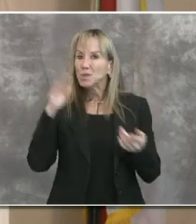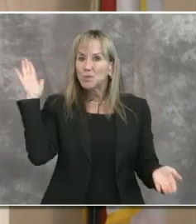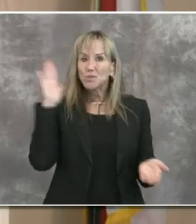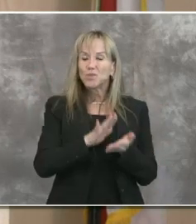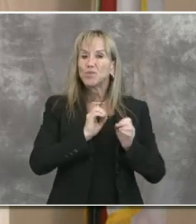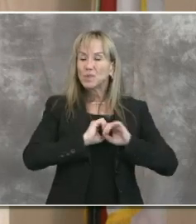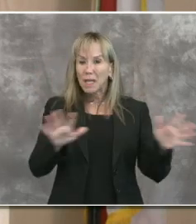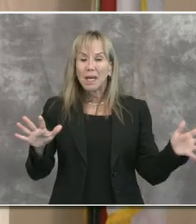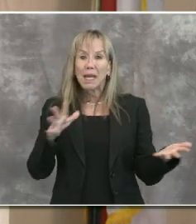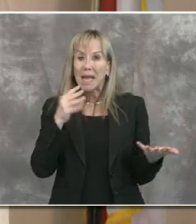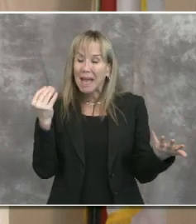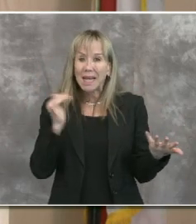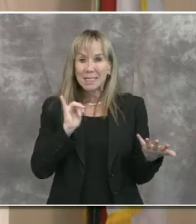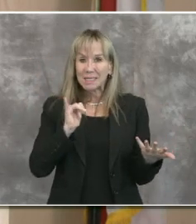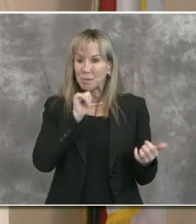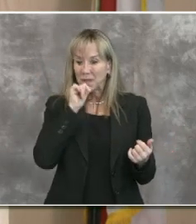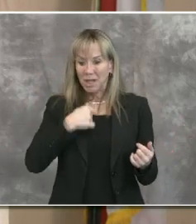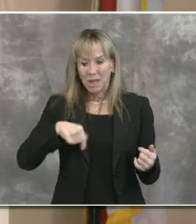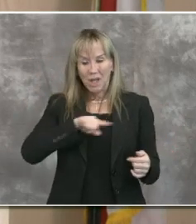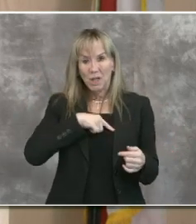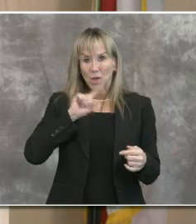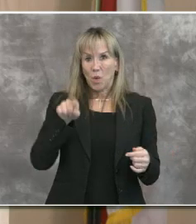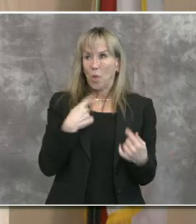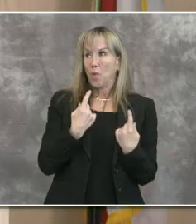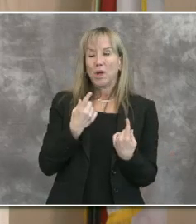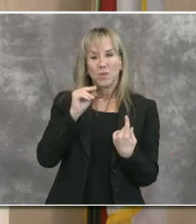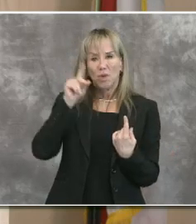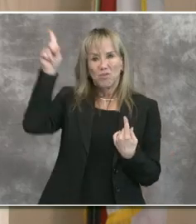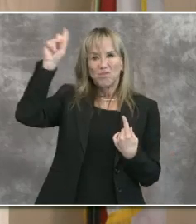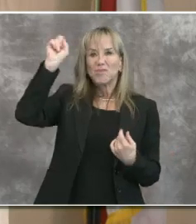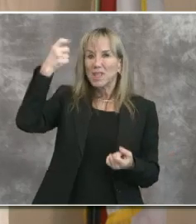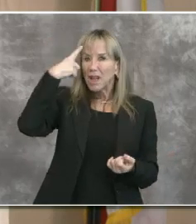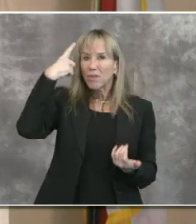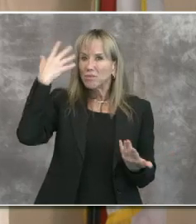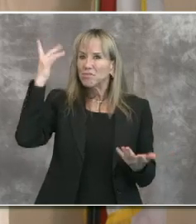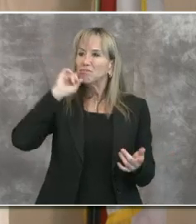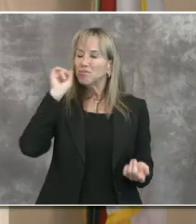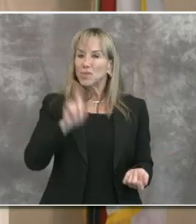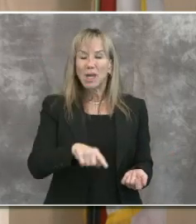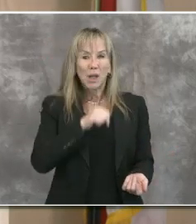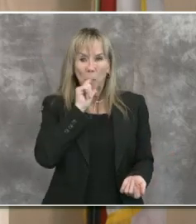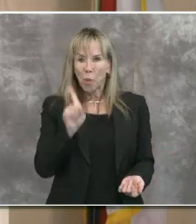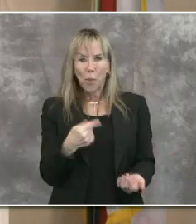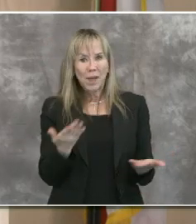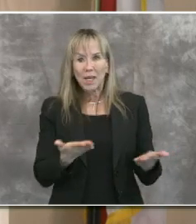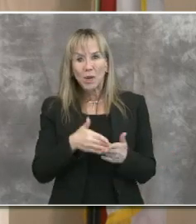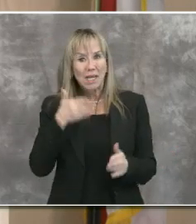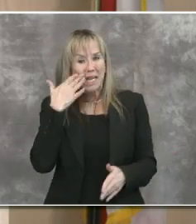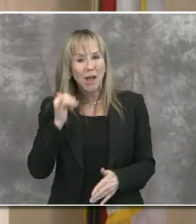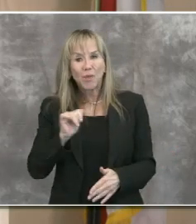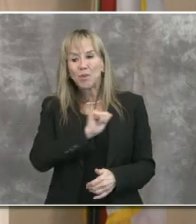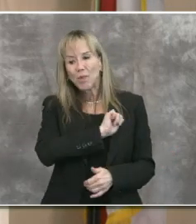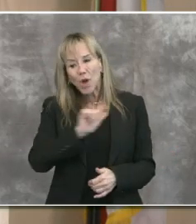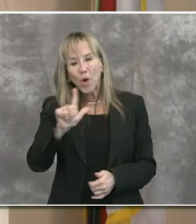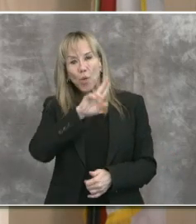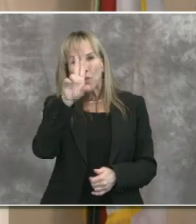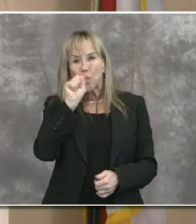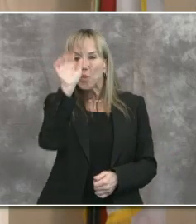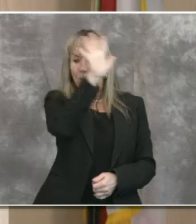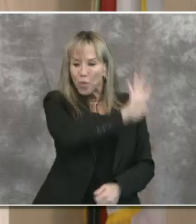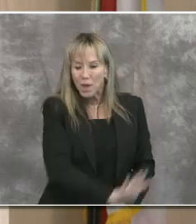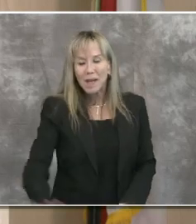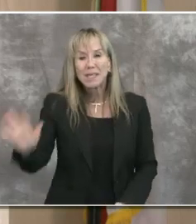actions are coming down from our governor as well. And it is not just in California, but it is across the United States. We are in the